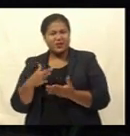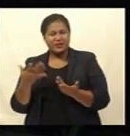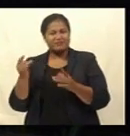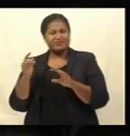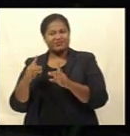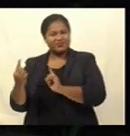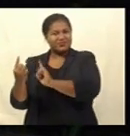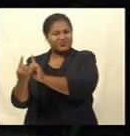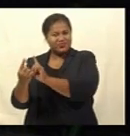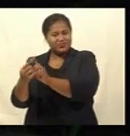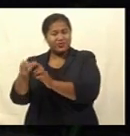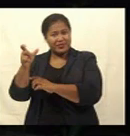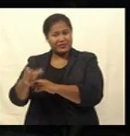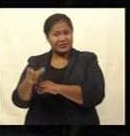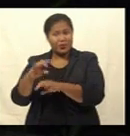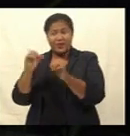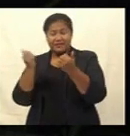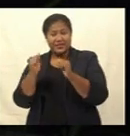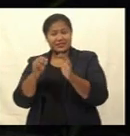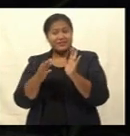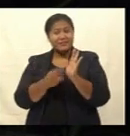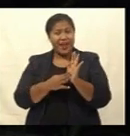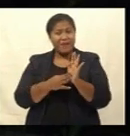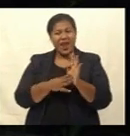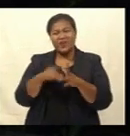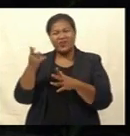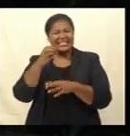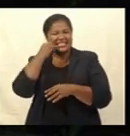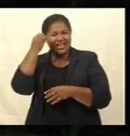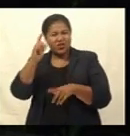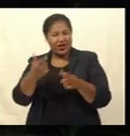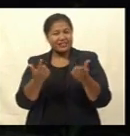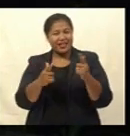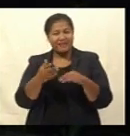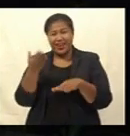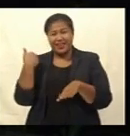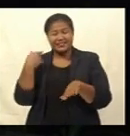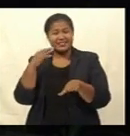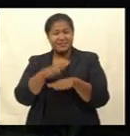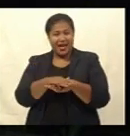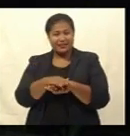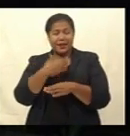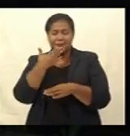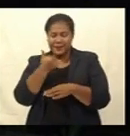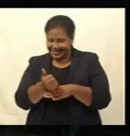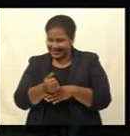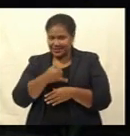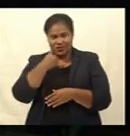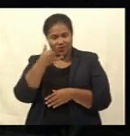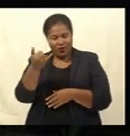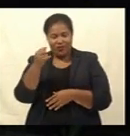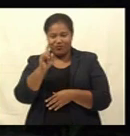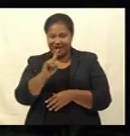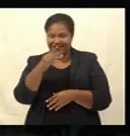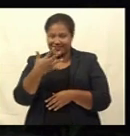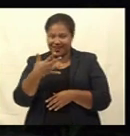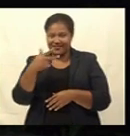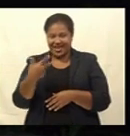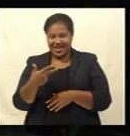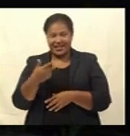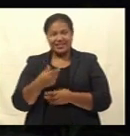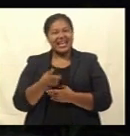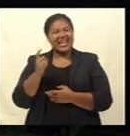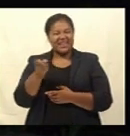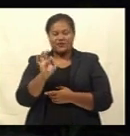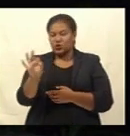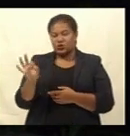the players after the Malomalo Sevens that was held last month in Singatoka, to please call the number 158 if they haven't been